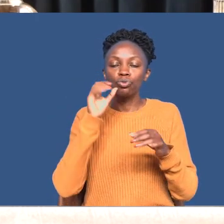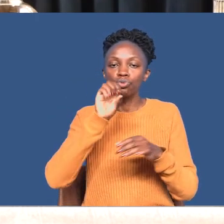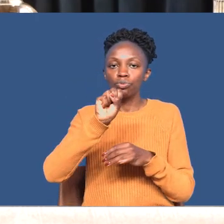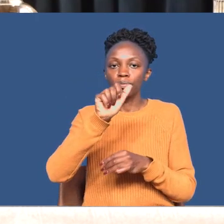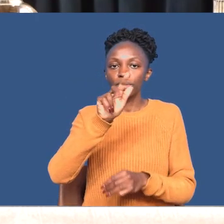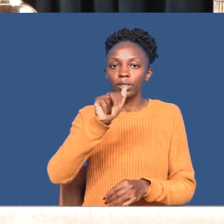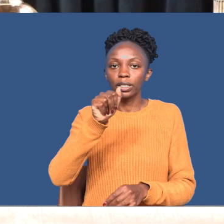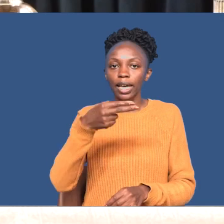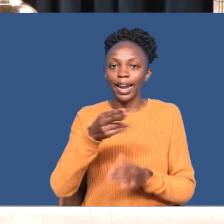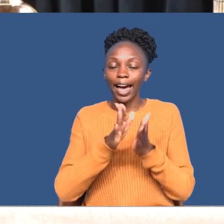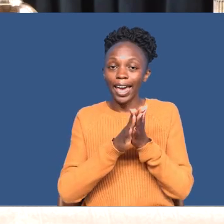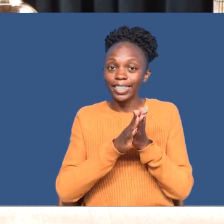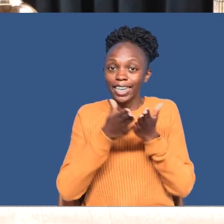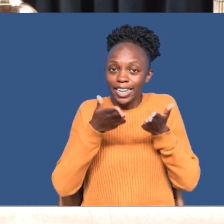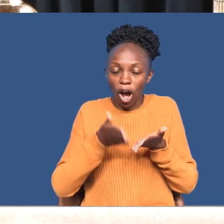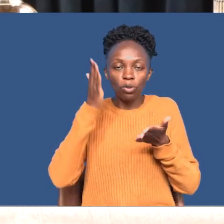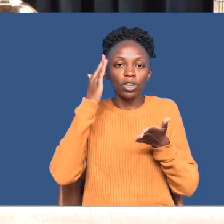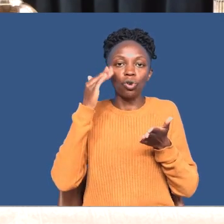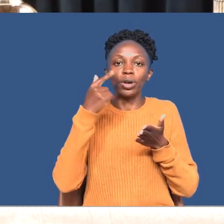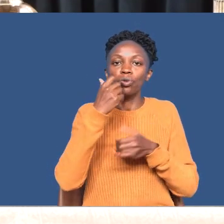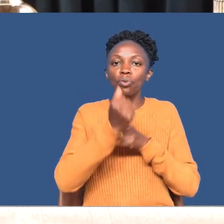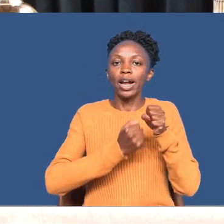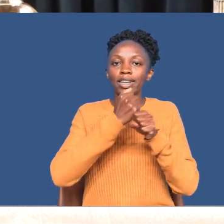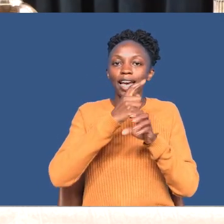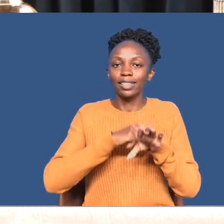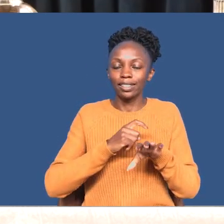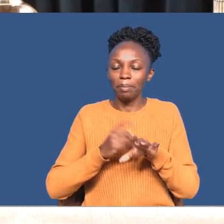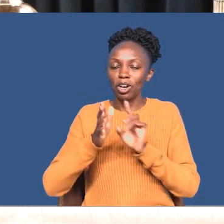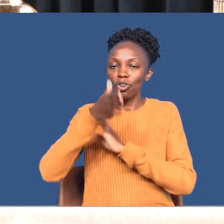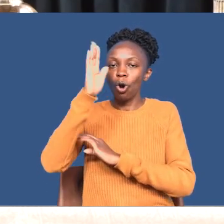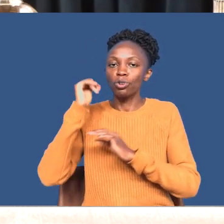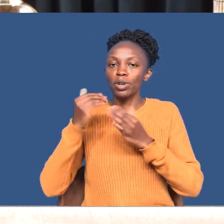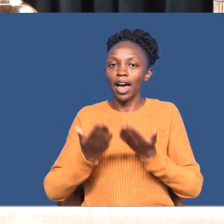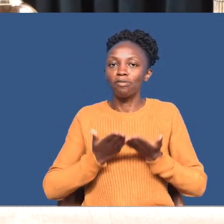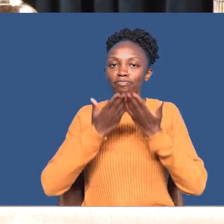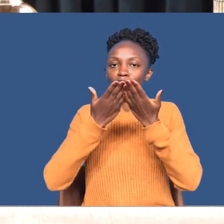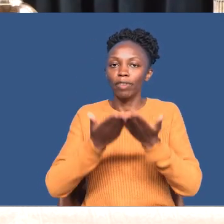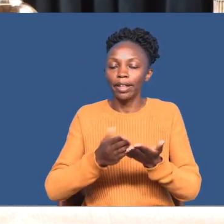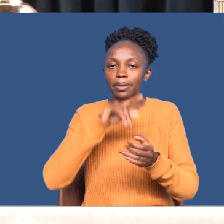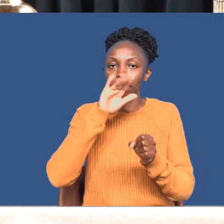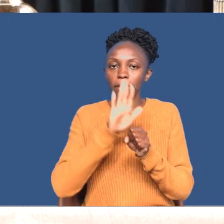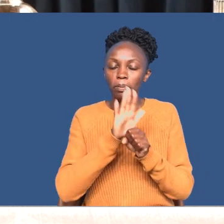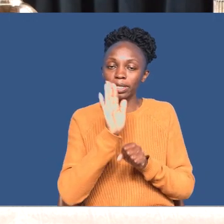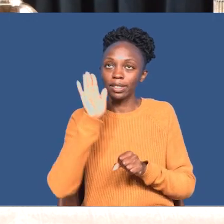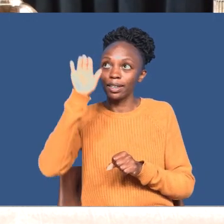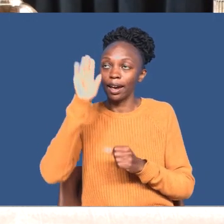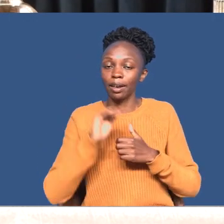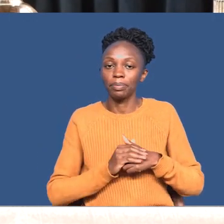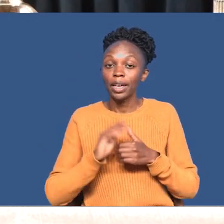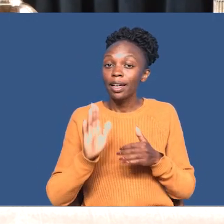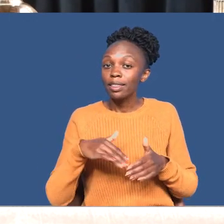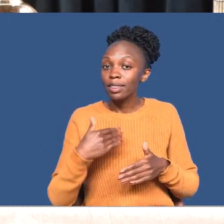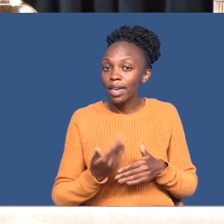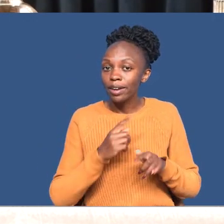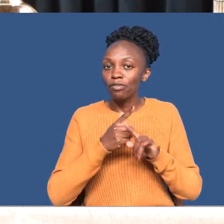definite, in an year's time, God will have fulfilled that promise. Then,